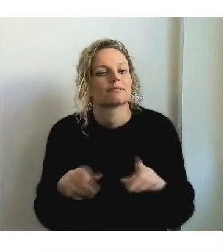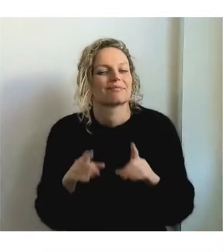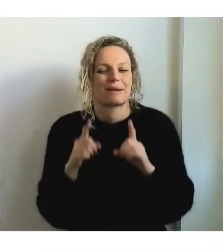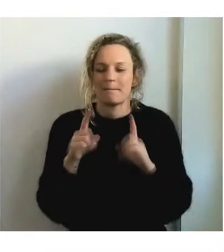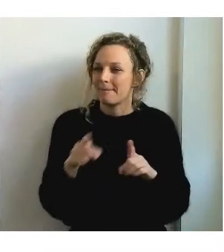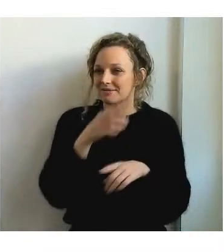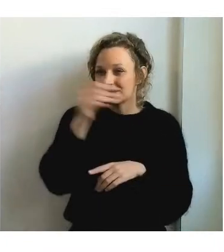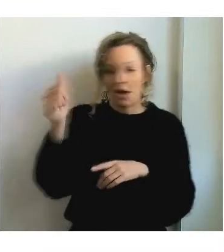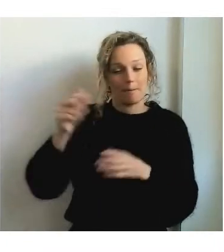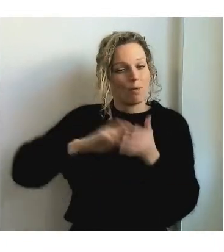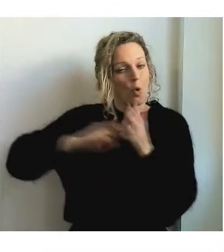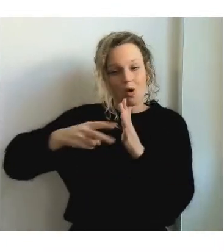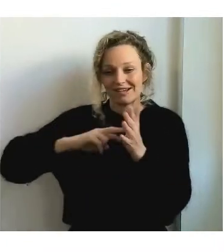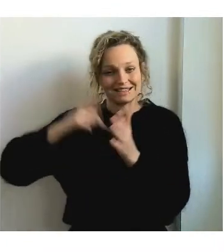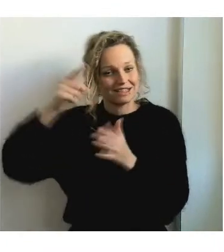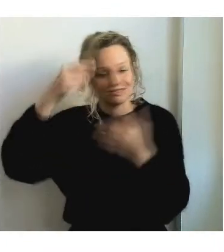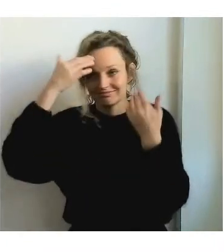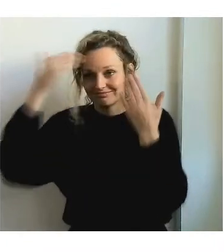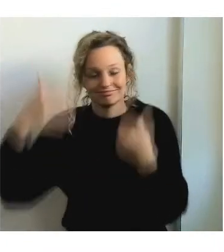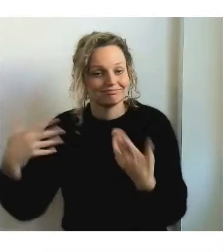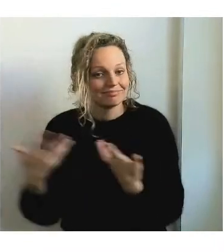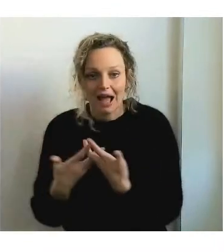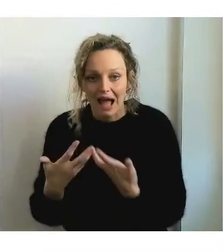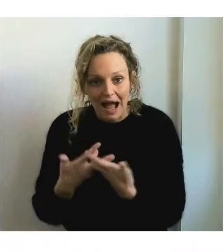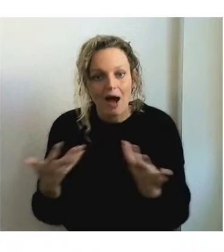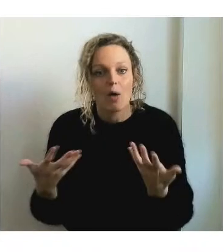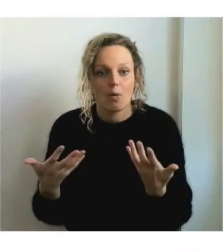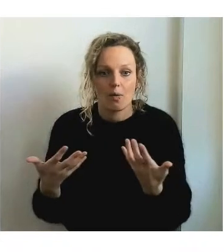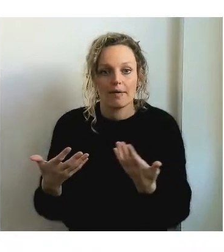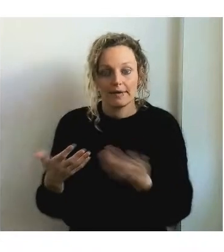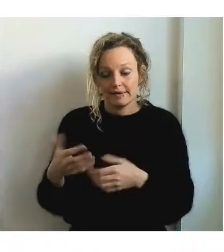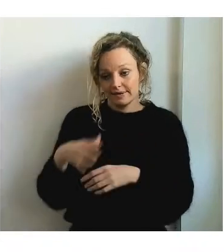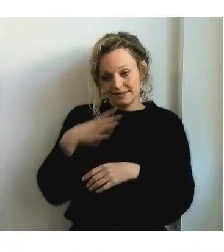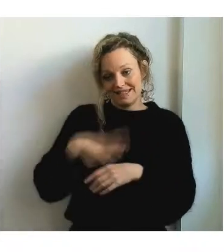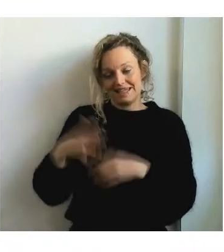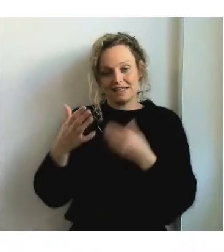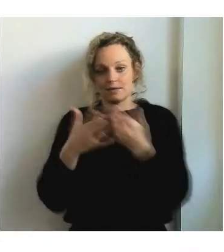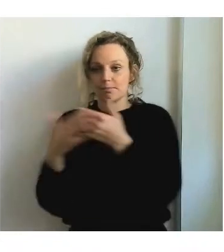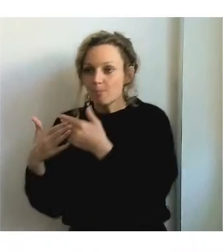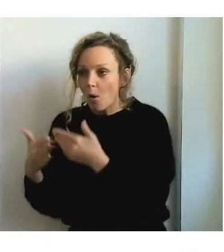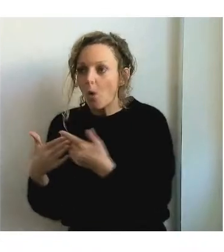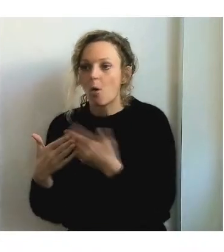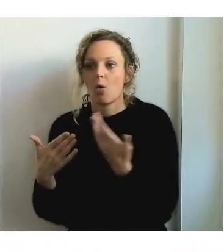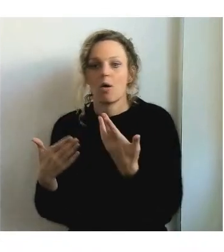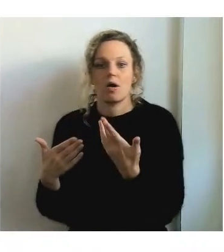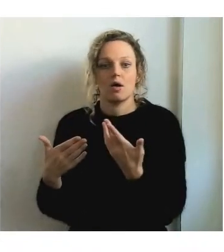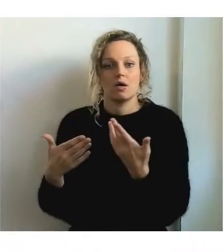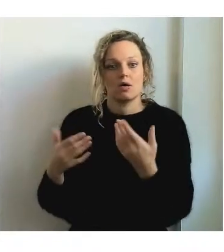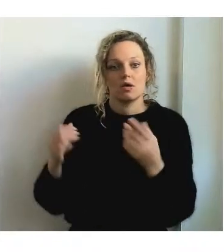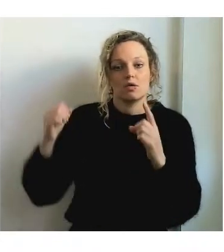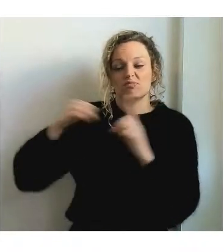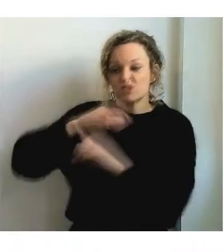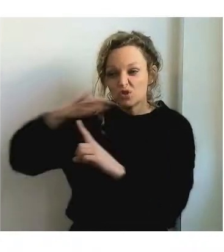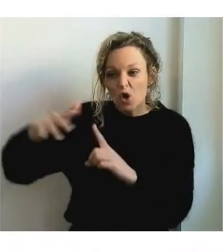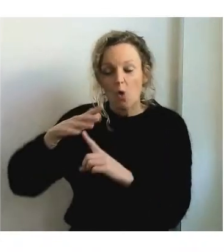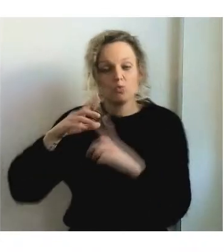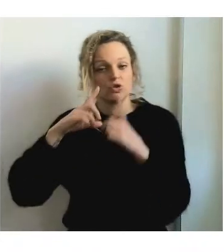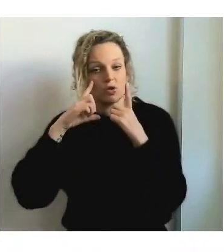big finding around especially the need for more capacity building in social care and community care